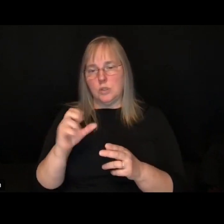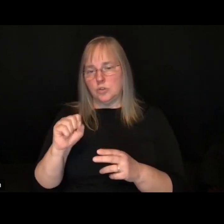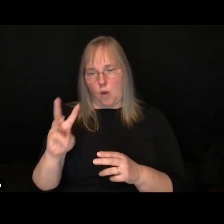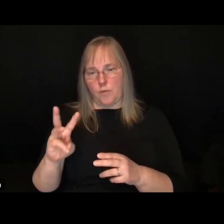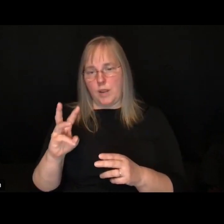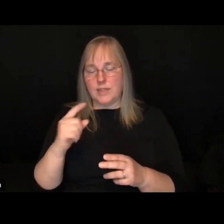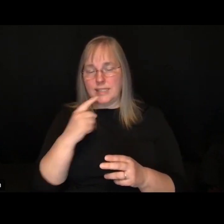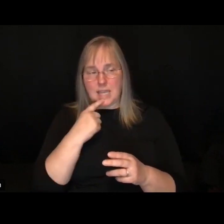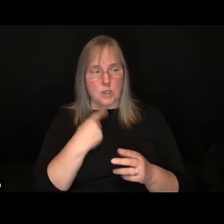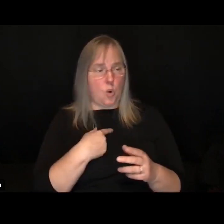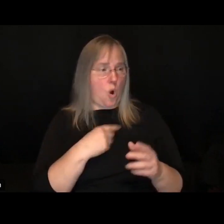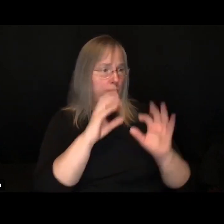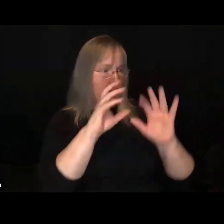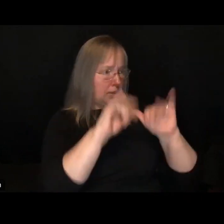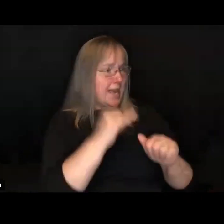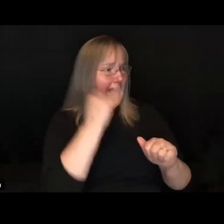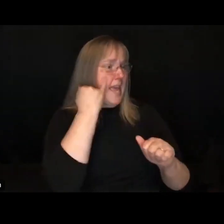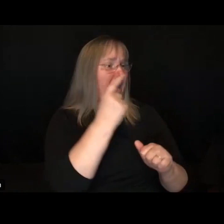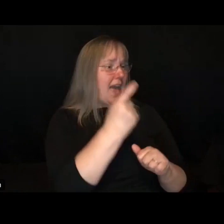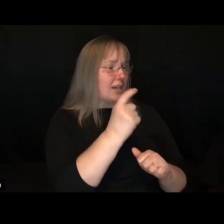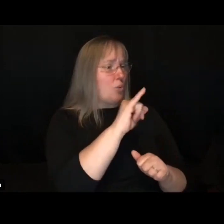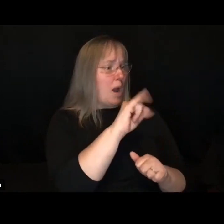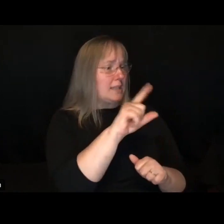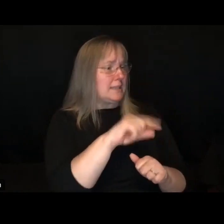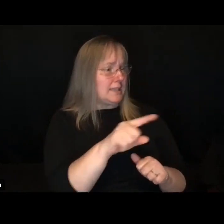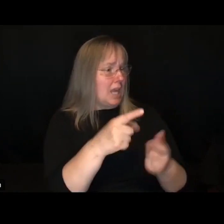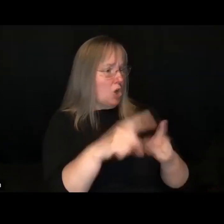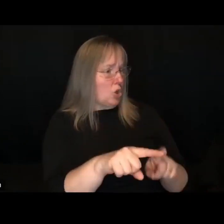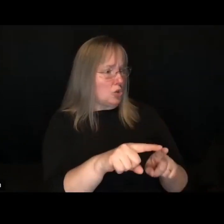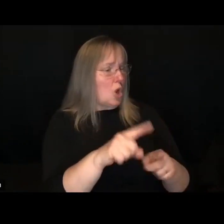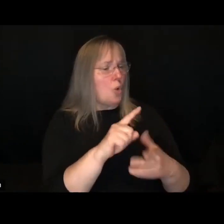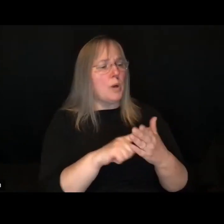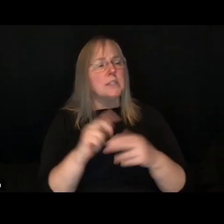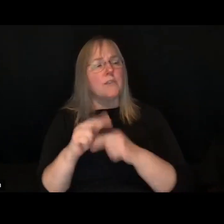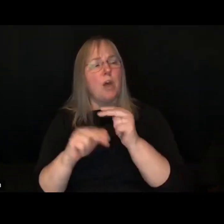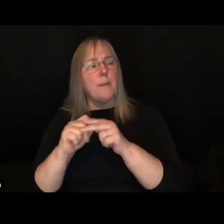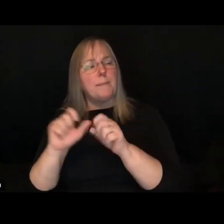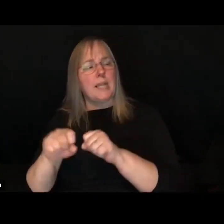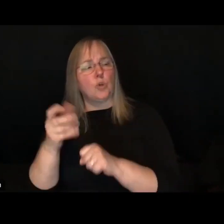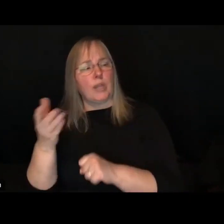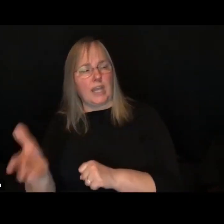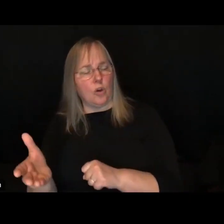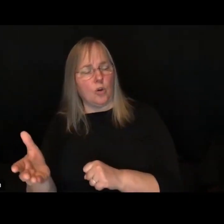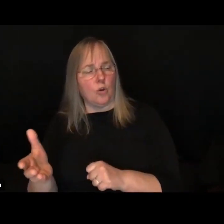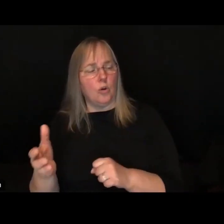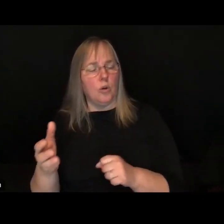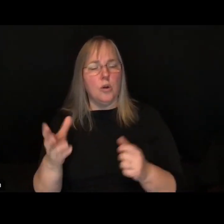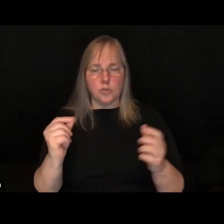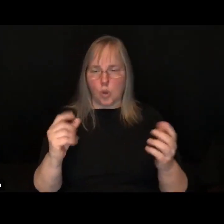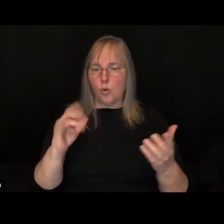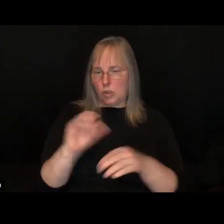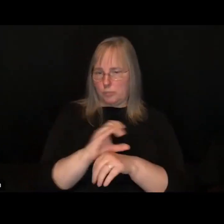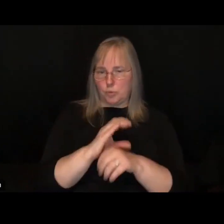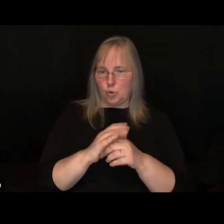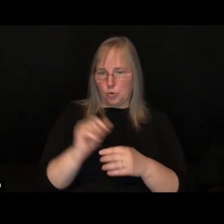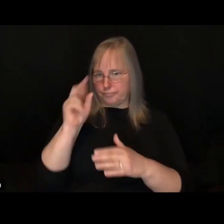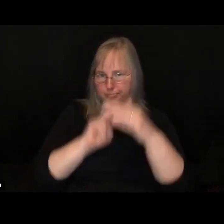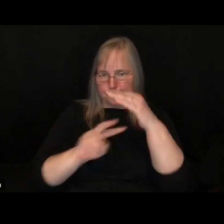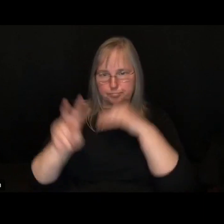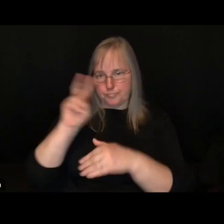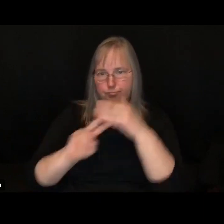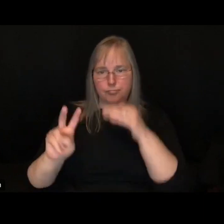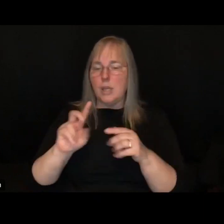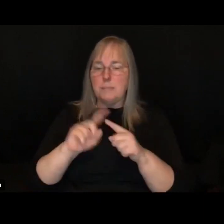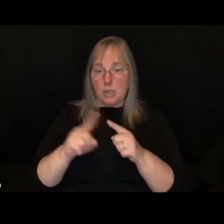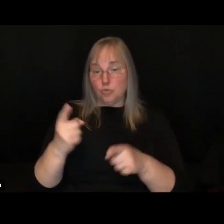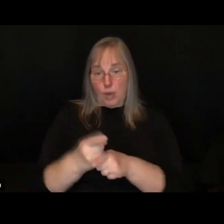Y, or Z occurs, you know, what is this development potential here? But I'm not saying you're right, it's not going to be easy. That